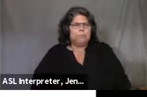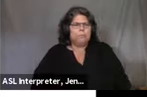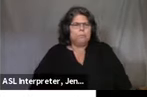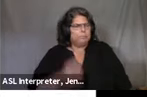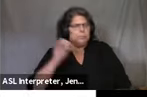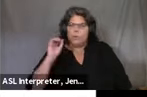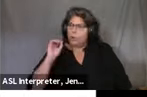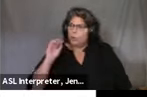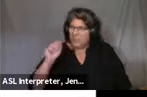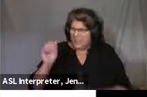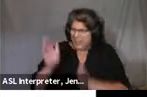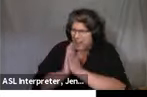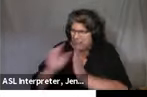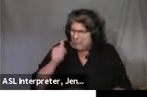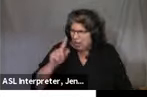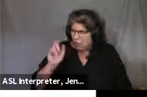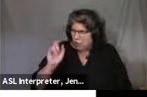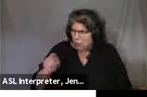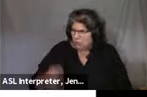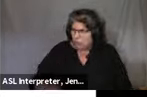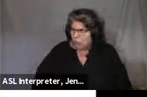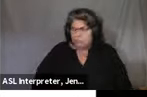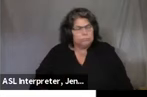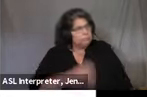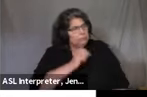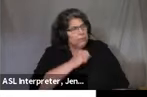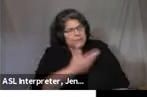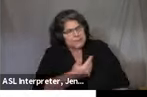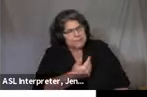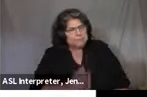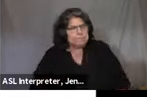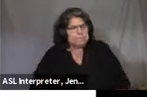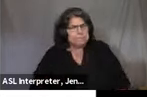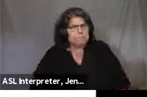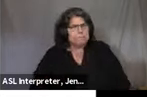Okay, can I ask another question? Yes, you may.